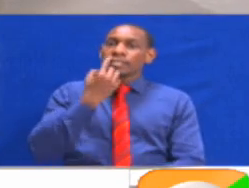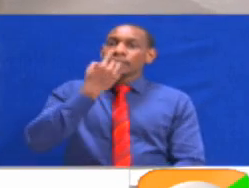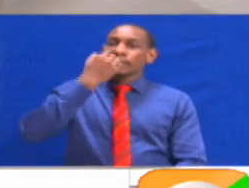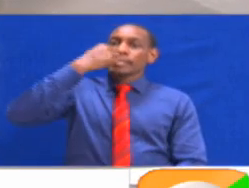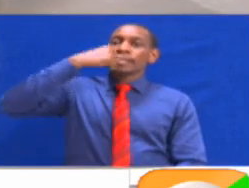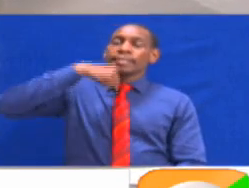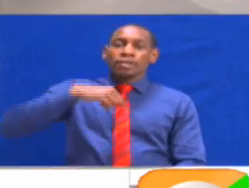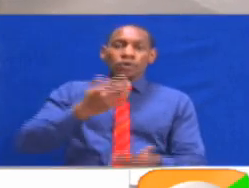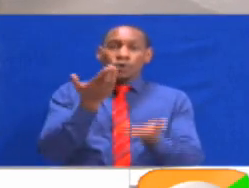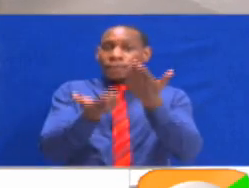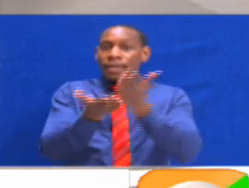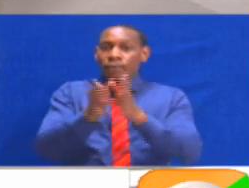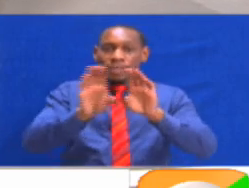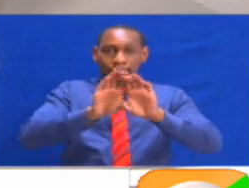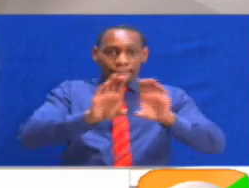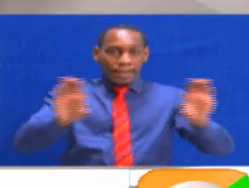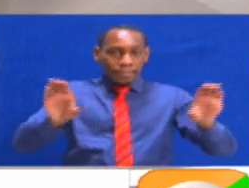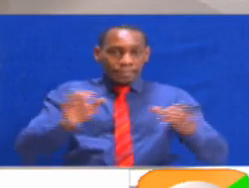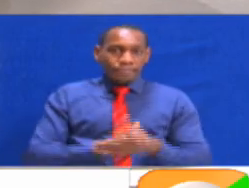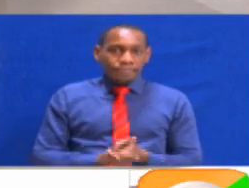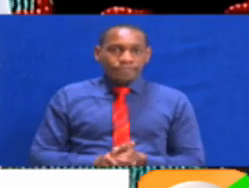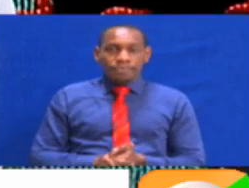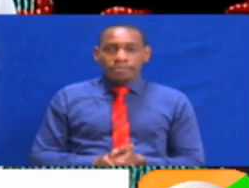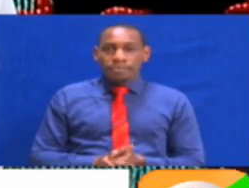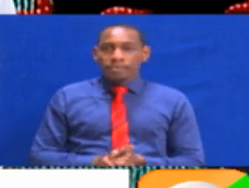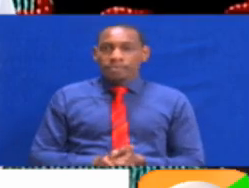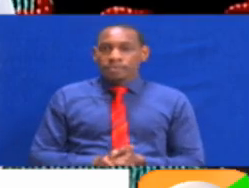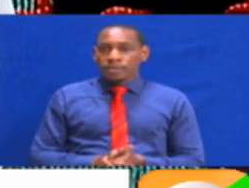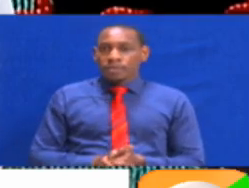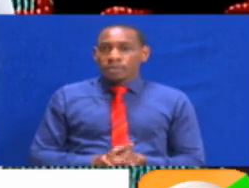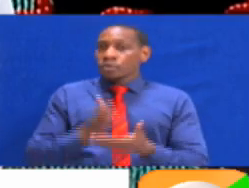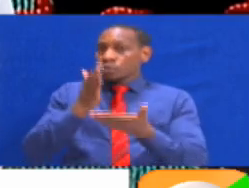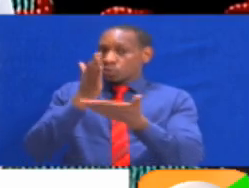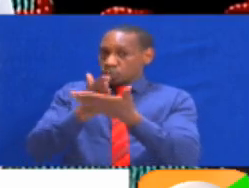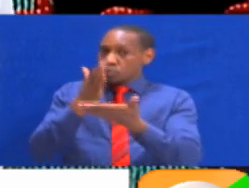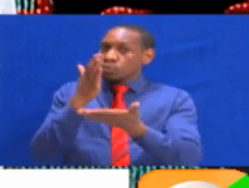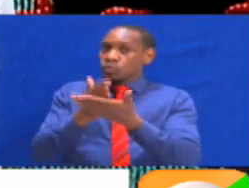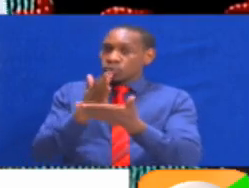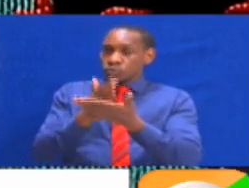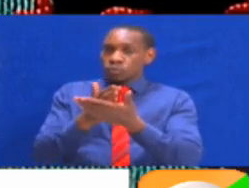pipe. Yes, but he makes very valid